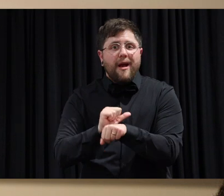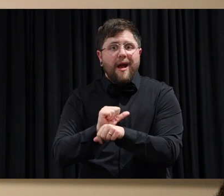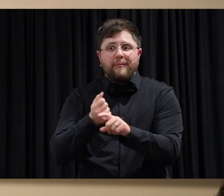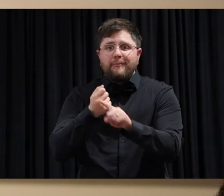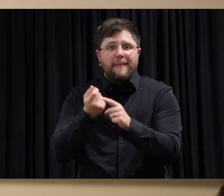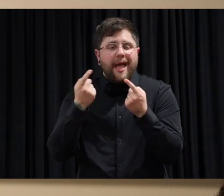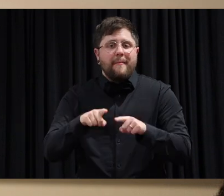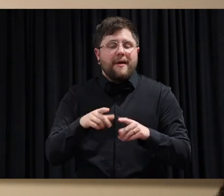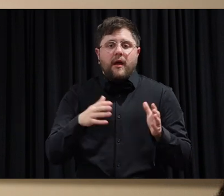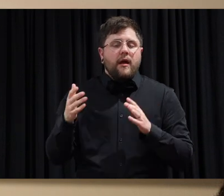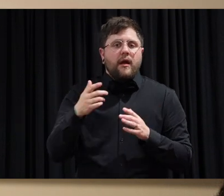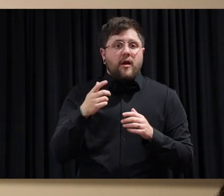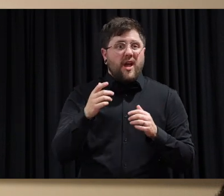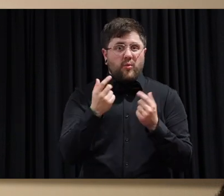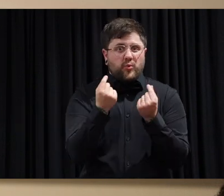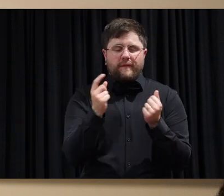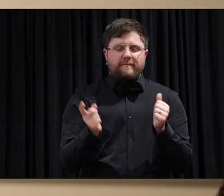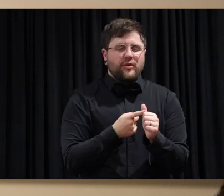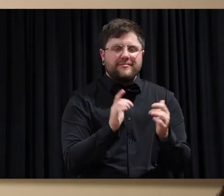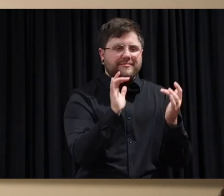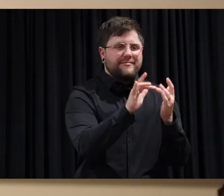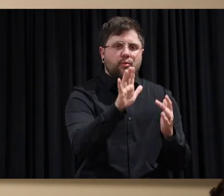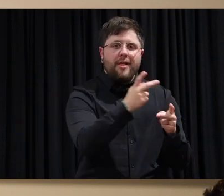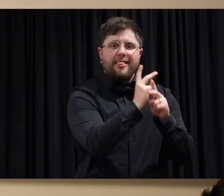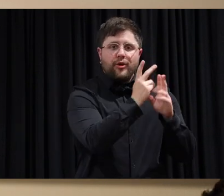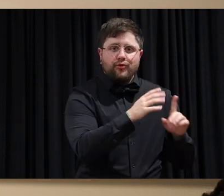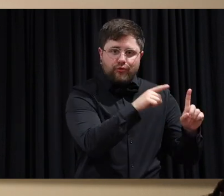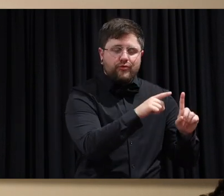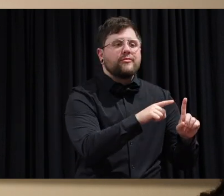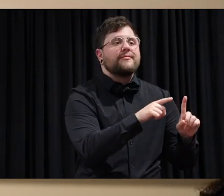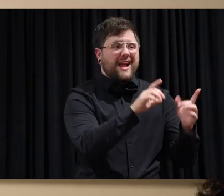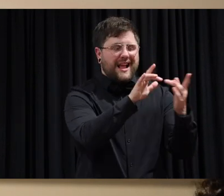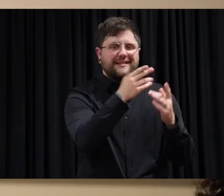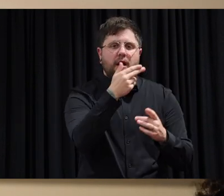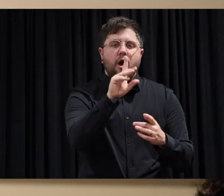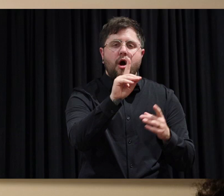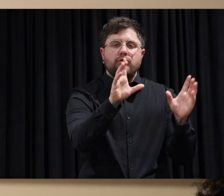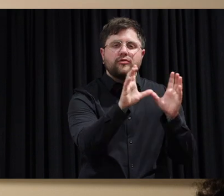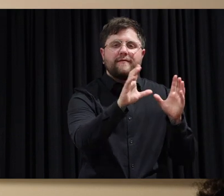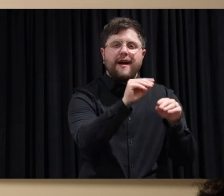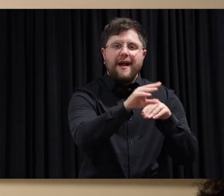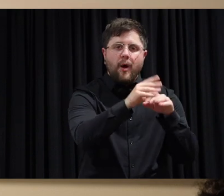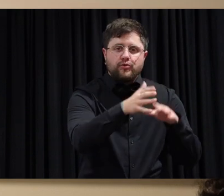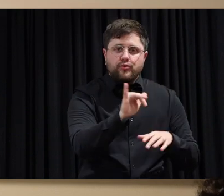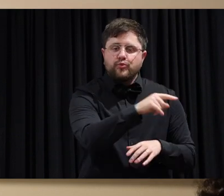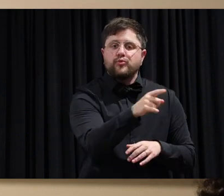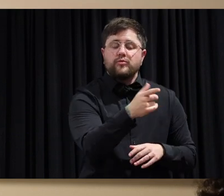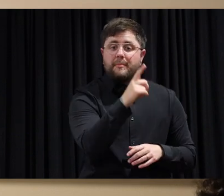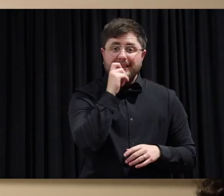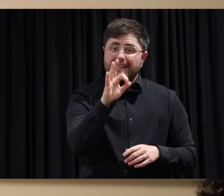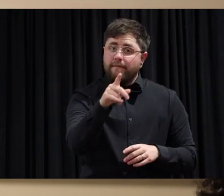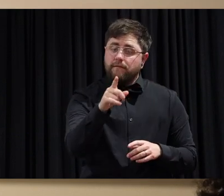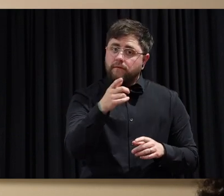hardship, the first thing you should do is reach out, right? Reach out to your lender, reach out to a HUD-certified housing counselor, because they can get, if the earlier you catch